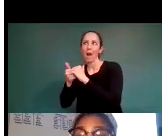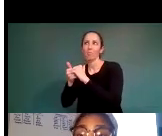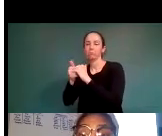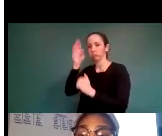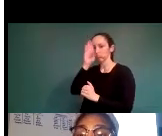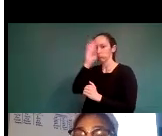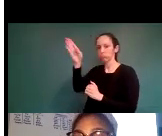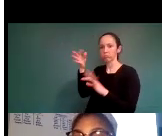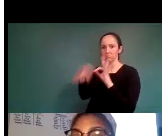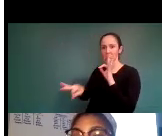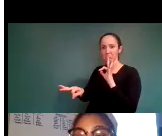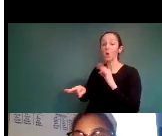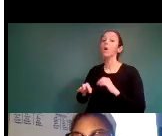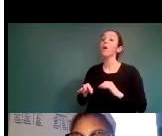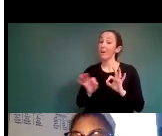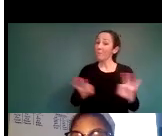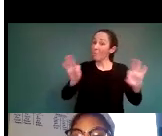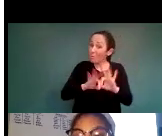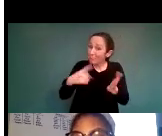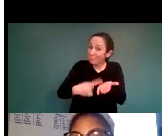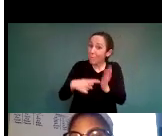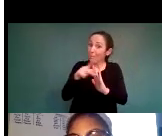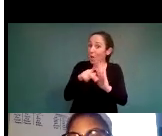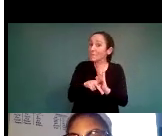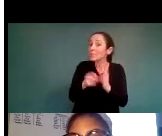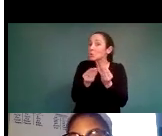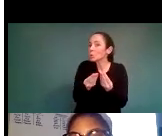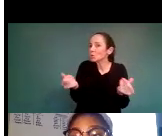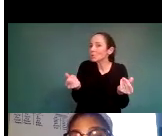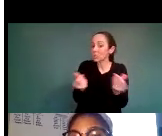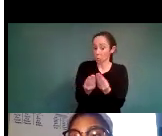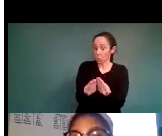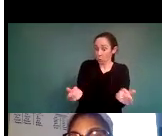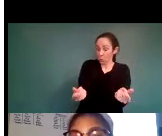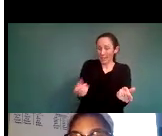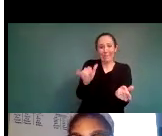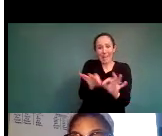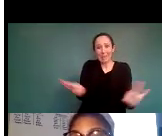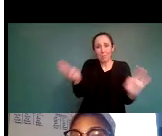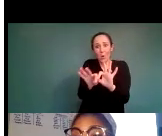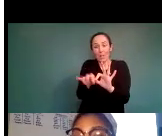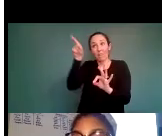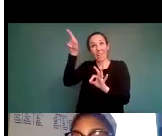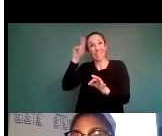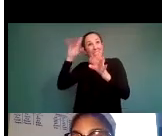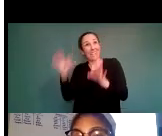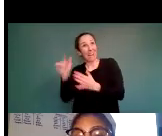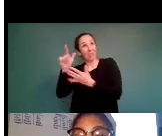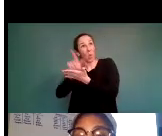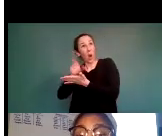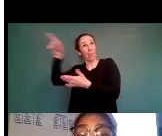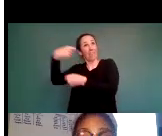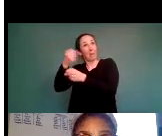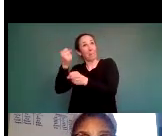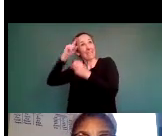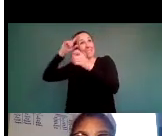about policy solutions if we have them, because that's the thing that we want a decision maker to be taking action on, is the policy solutions that we're